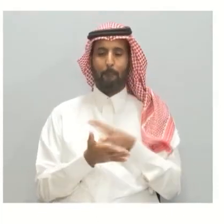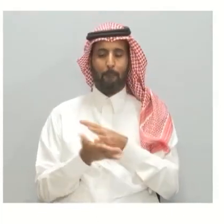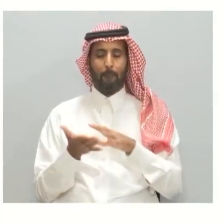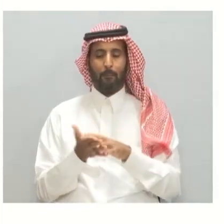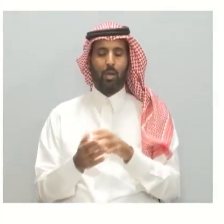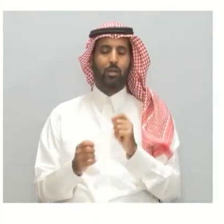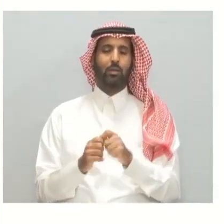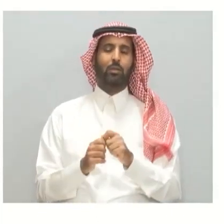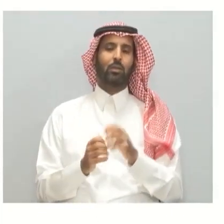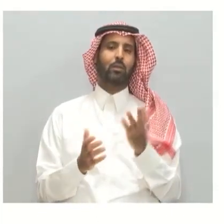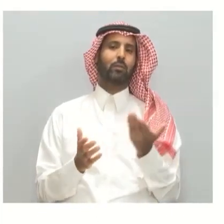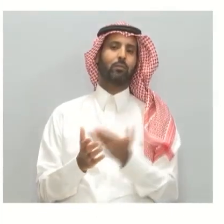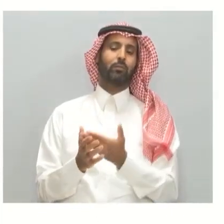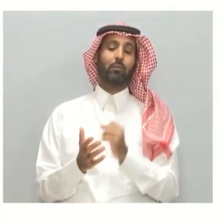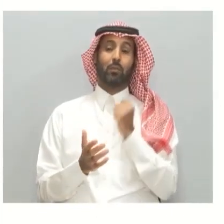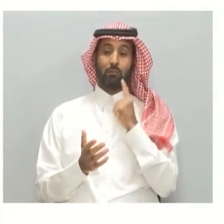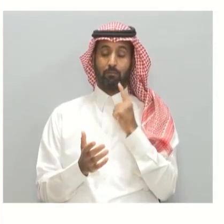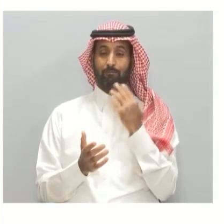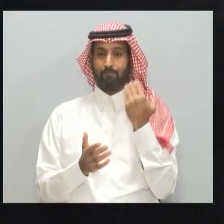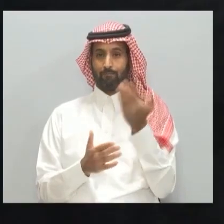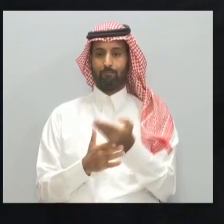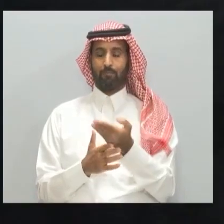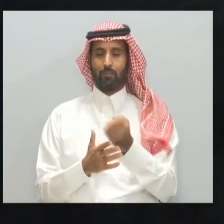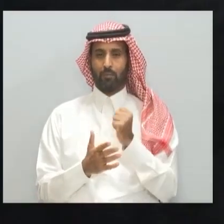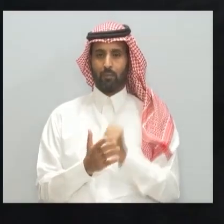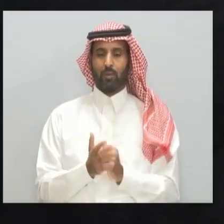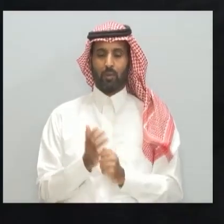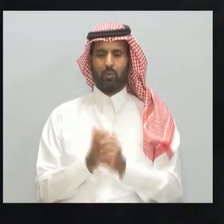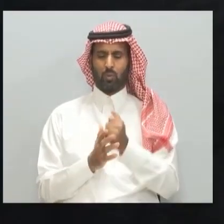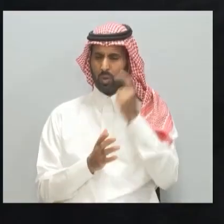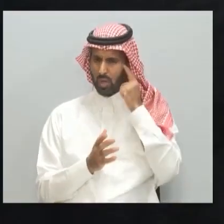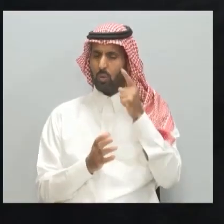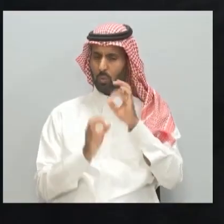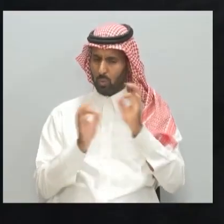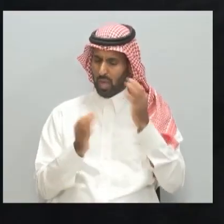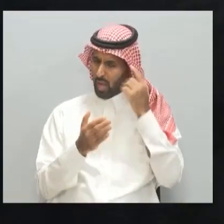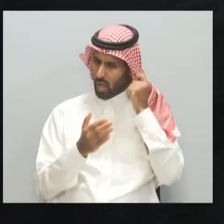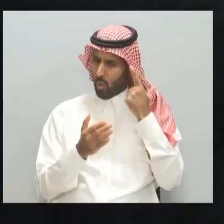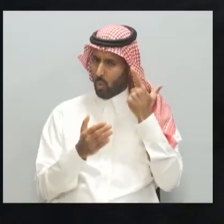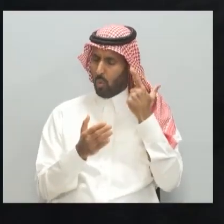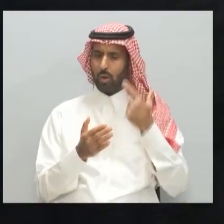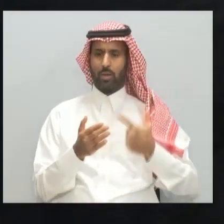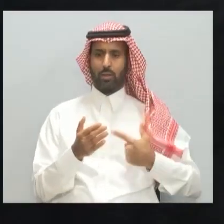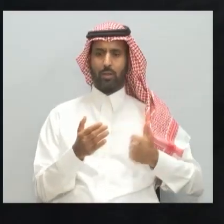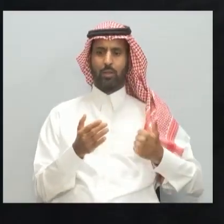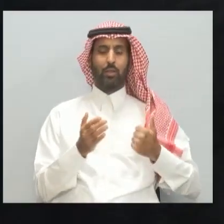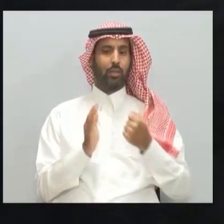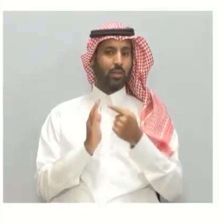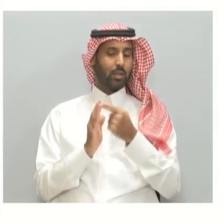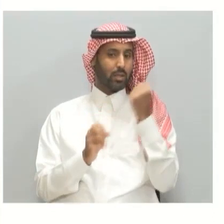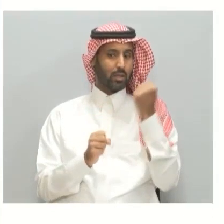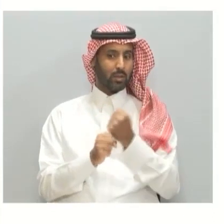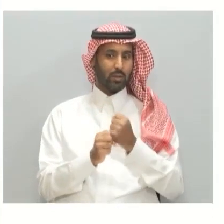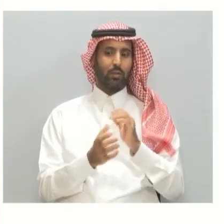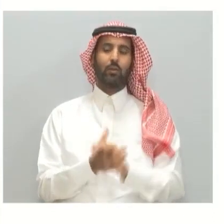some solutions. So I think now you can get the clues here to figure out what is the title of